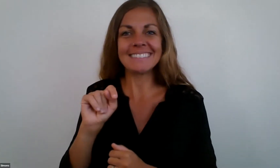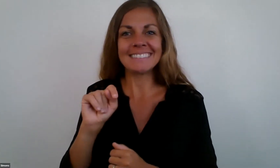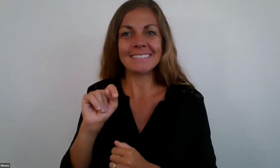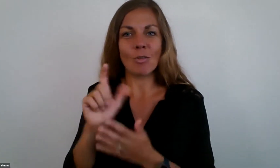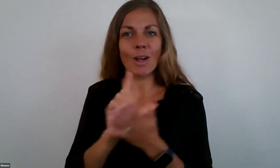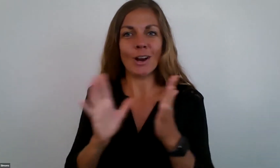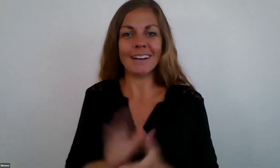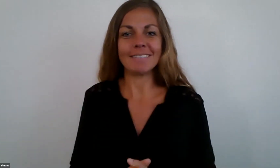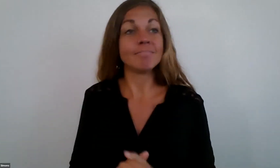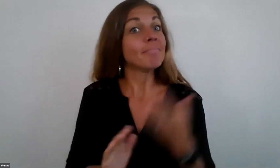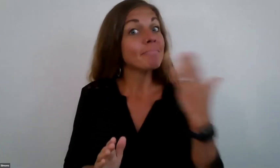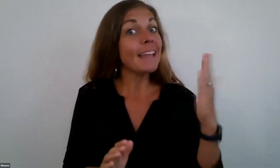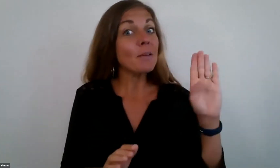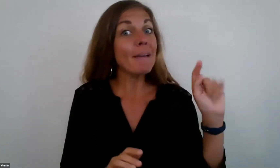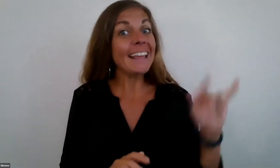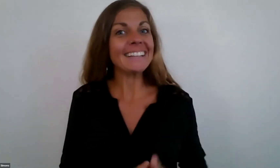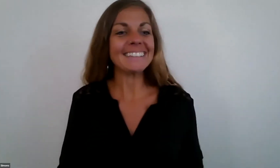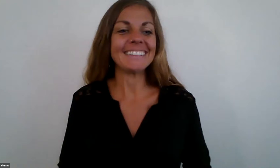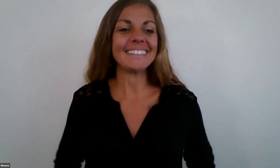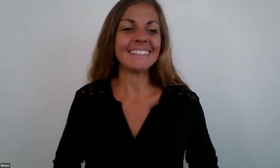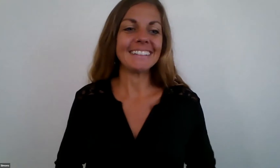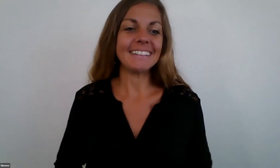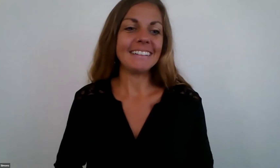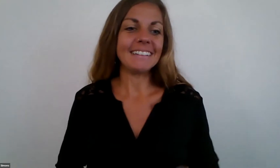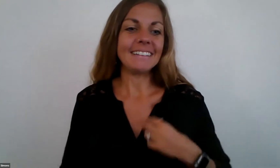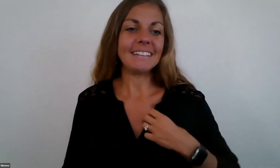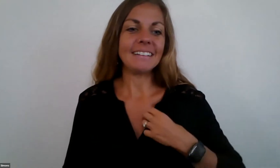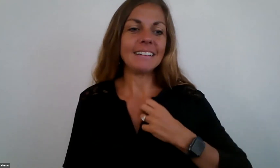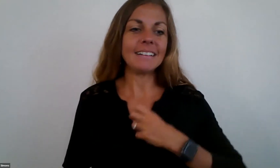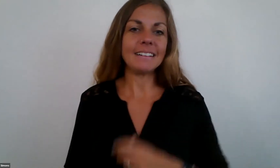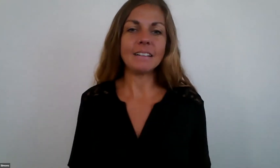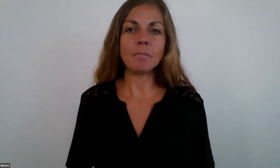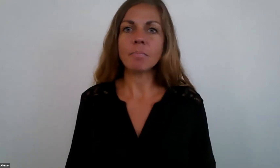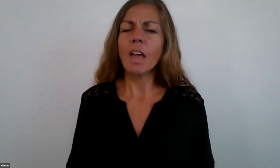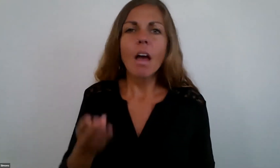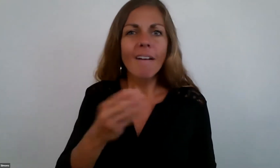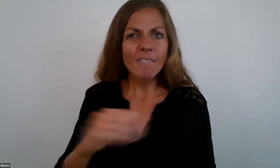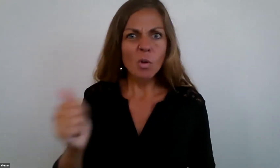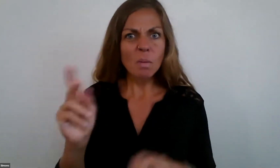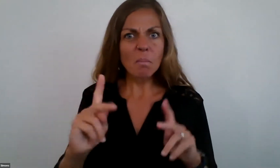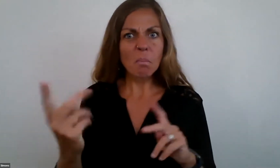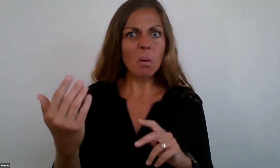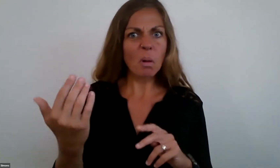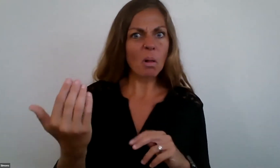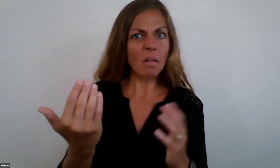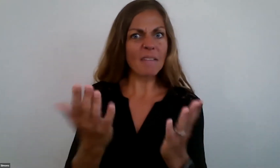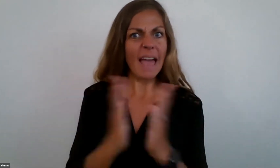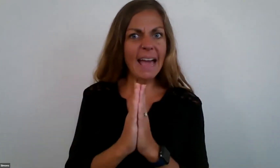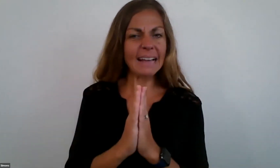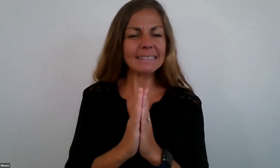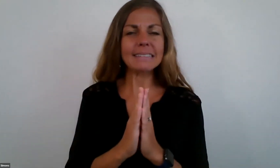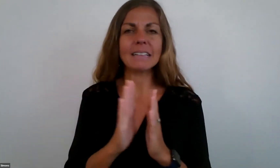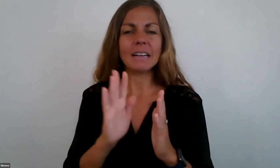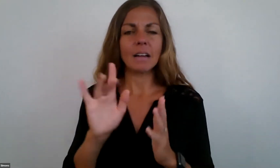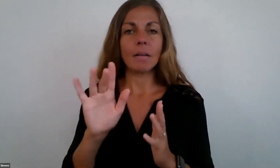Thank you, Betty. We had a few people ask if there was a way